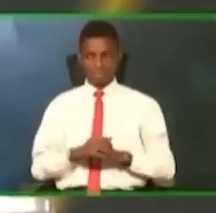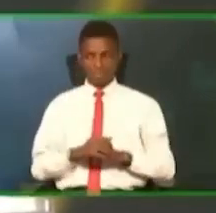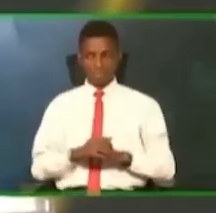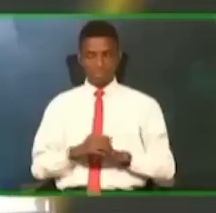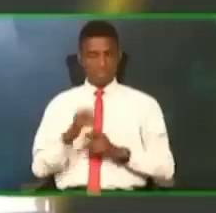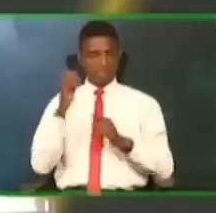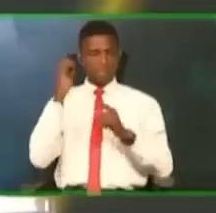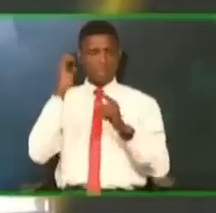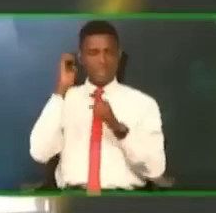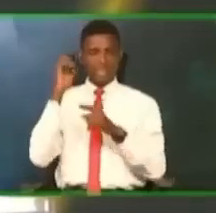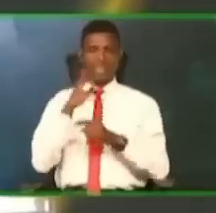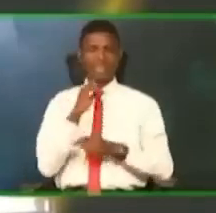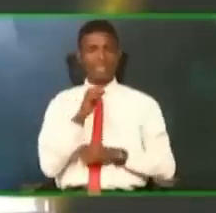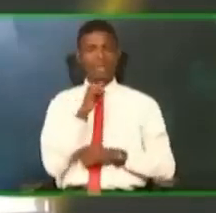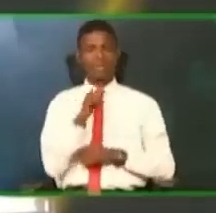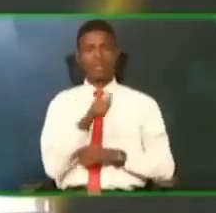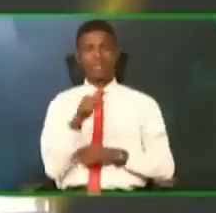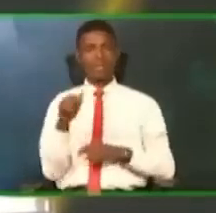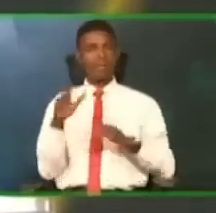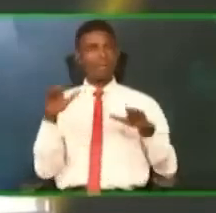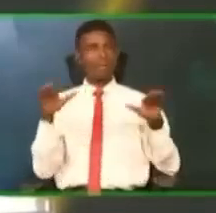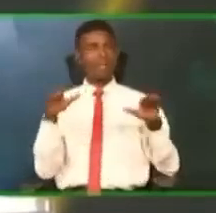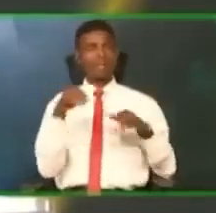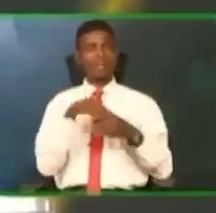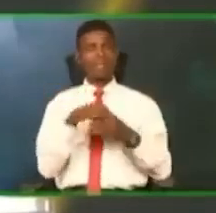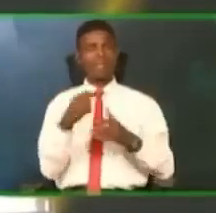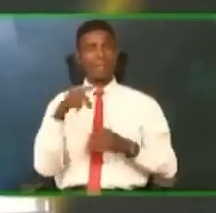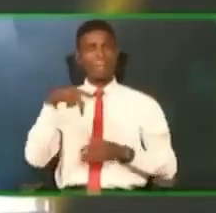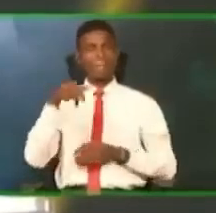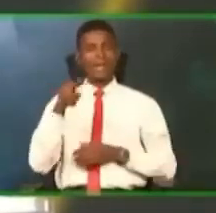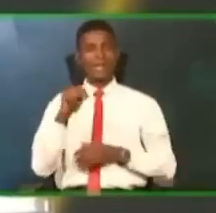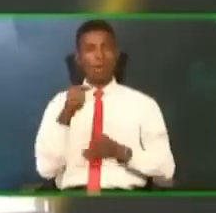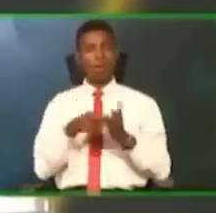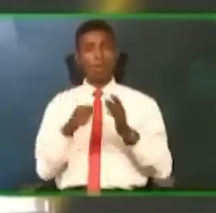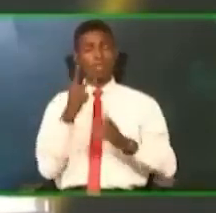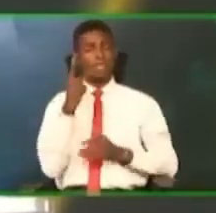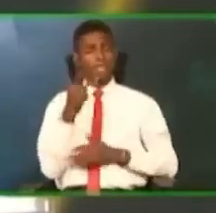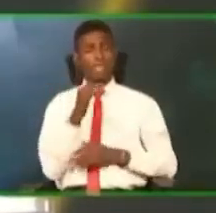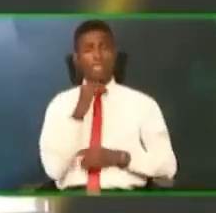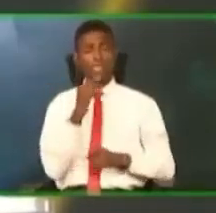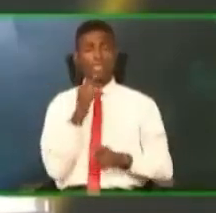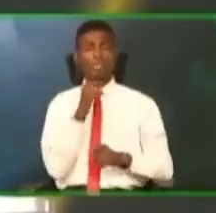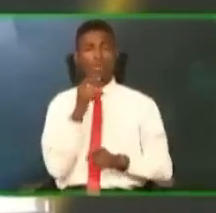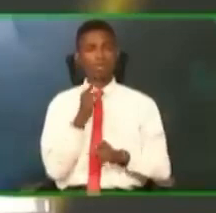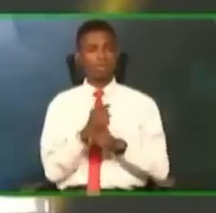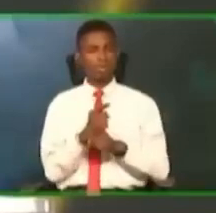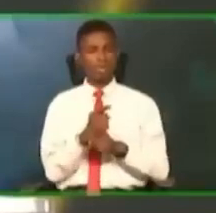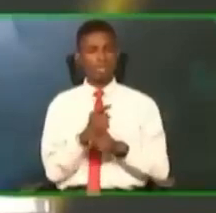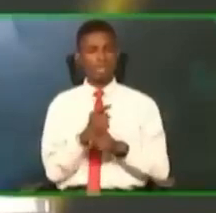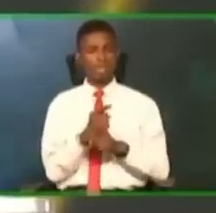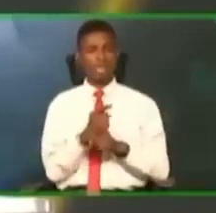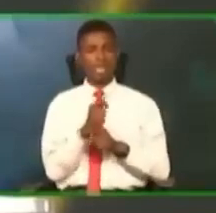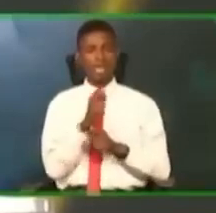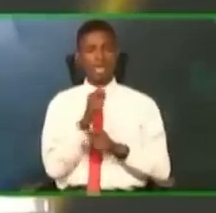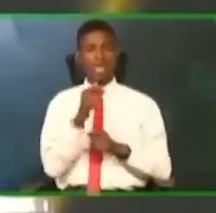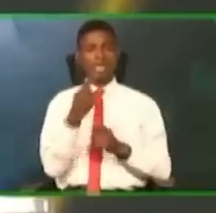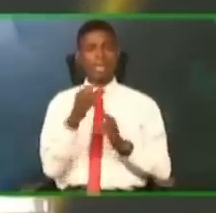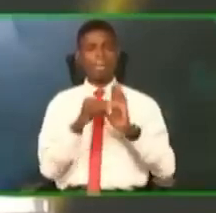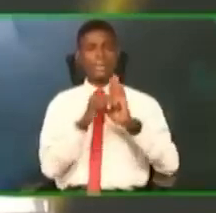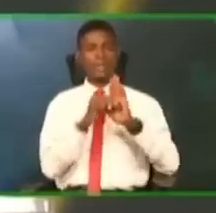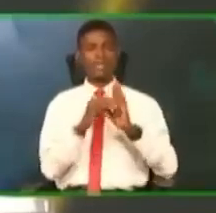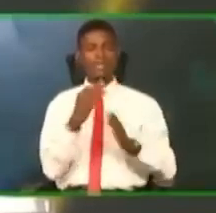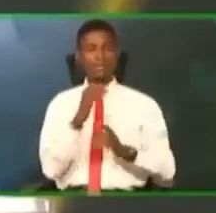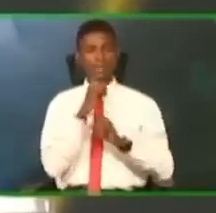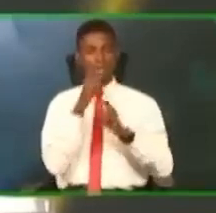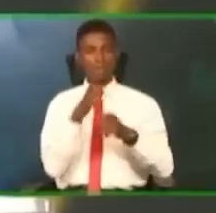a fly in the pan. What you are seeing is not just a manifestation of a gift.